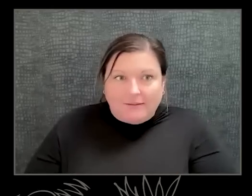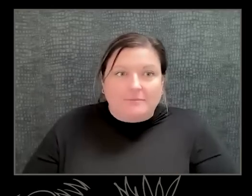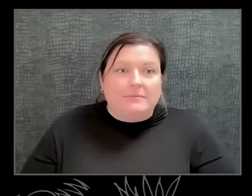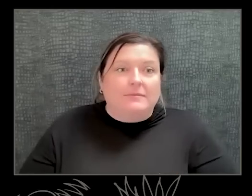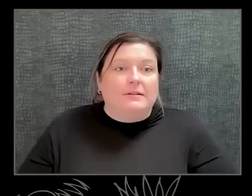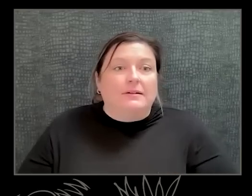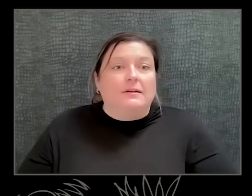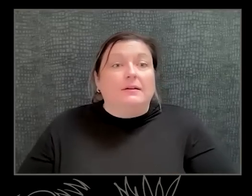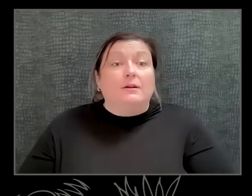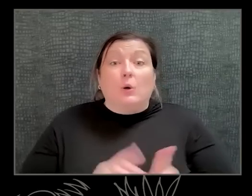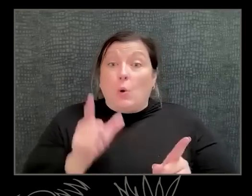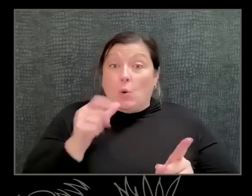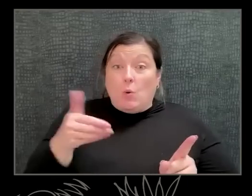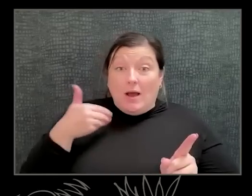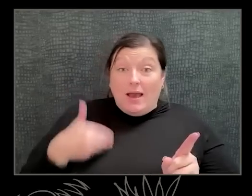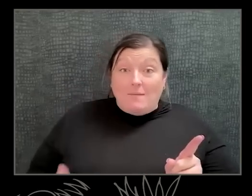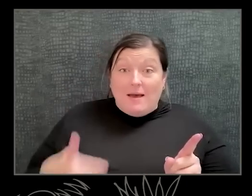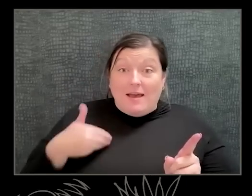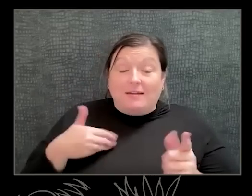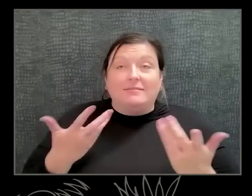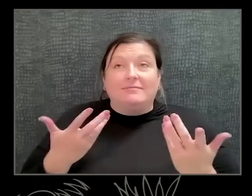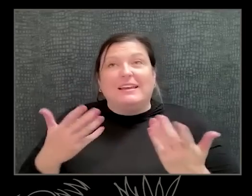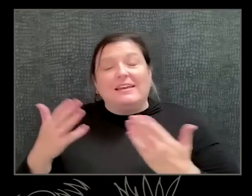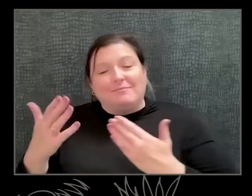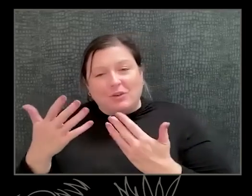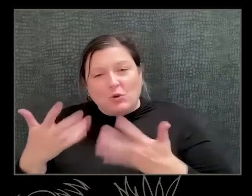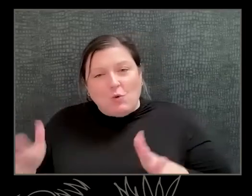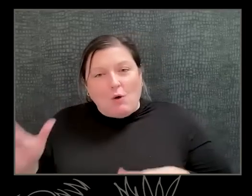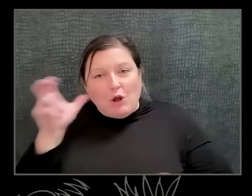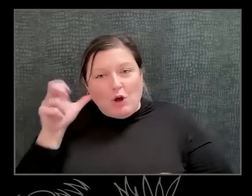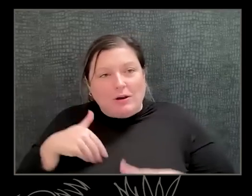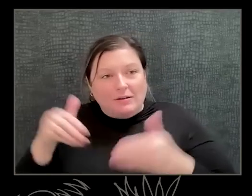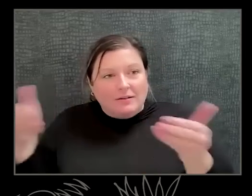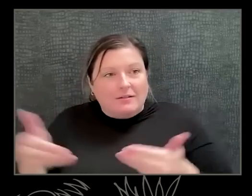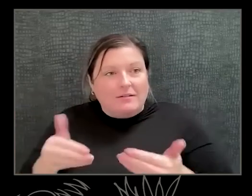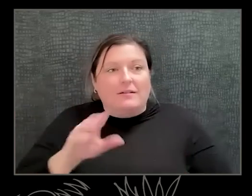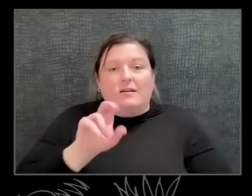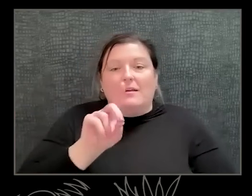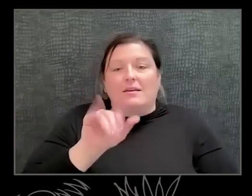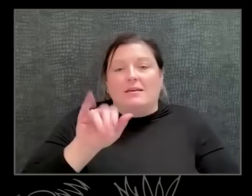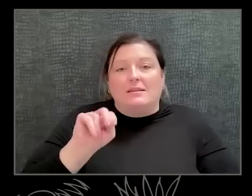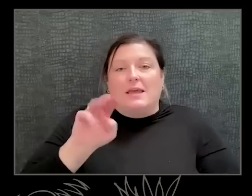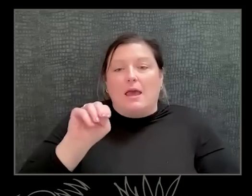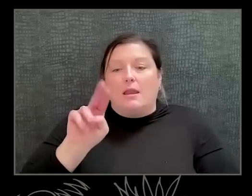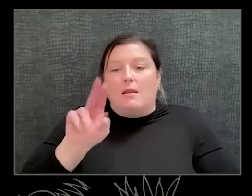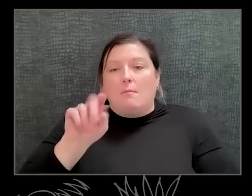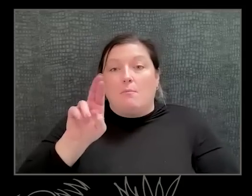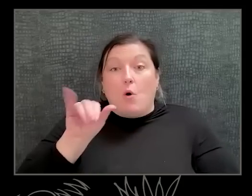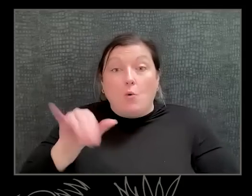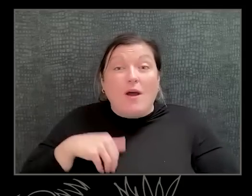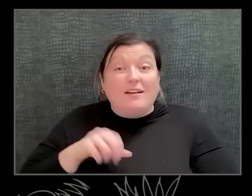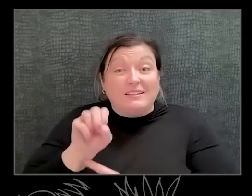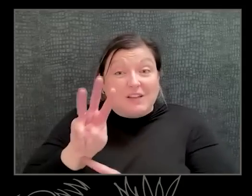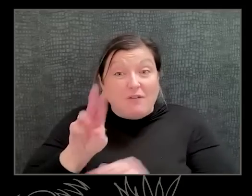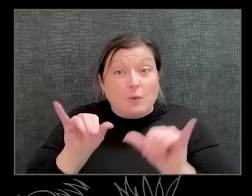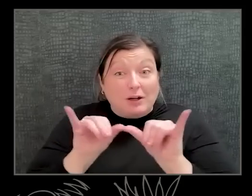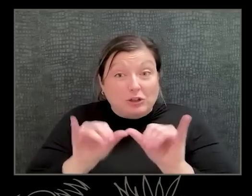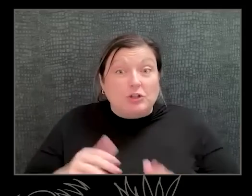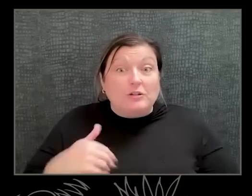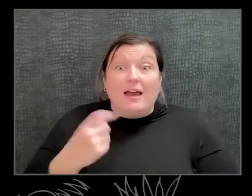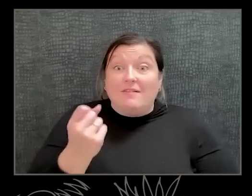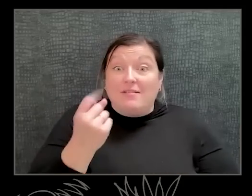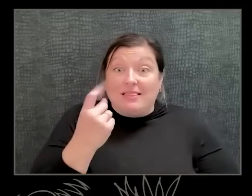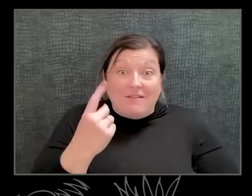So who am I? Despite my introduction already, I am Dillon Mulroy. I am a software engineer. I have 11 years of